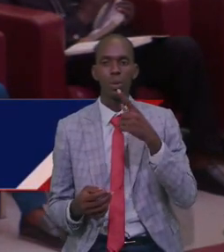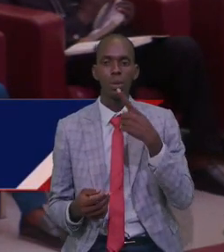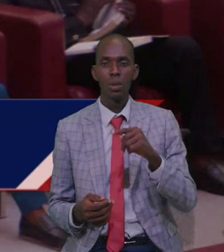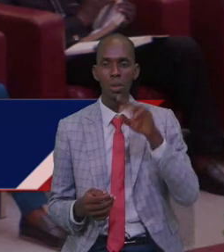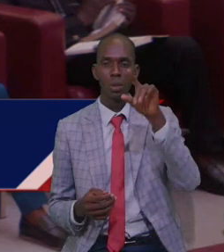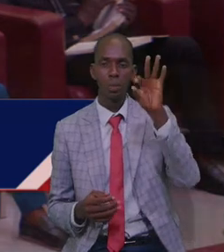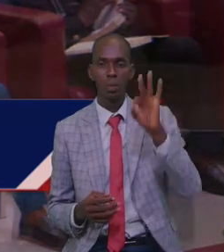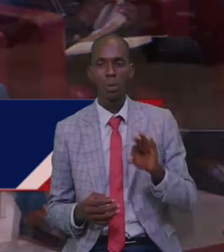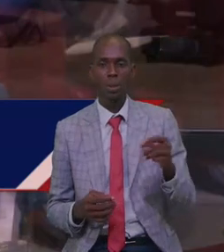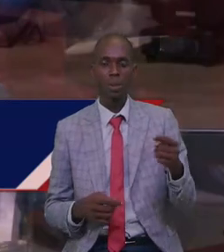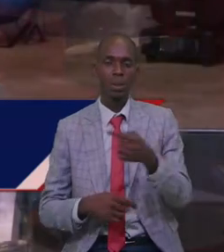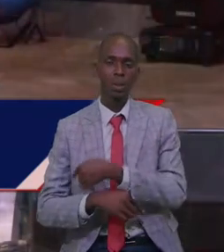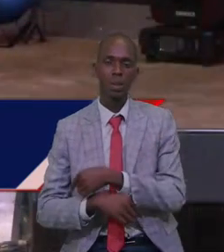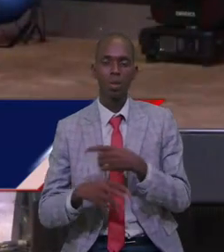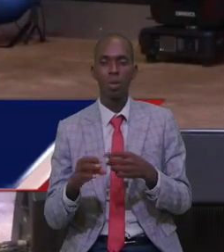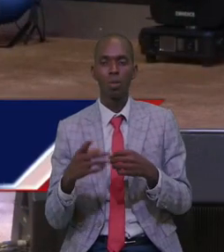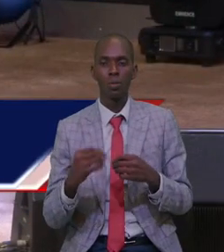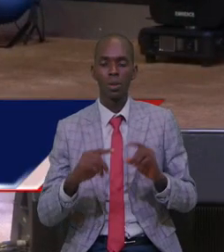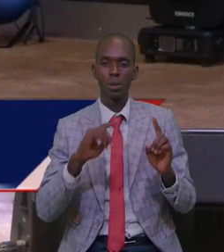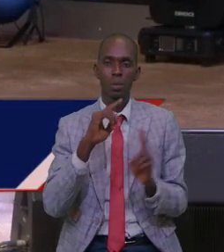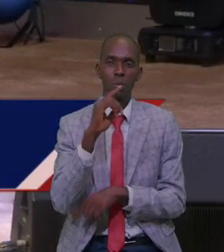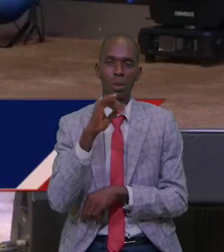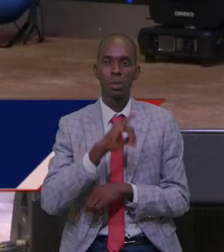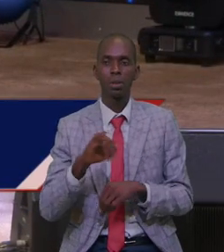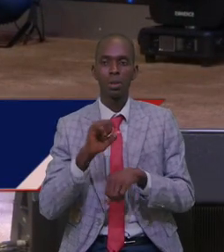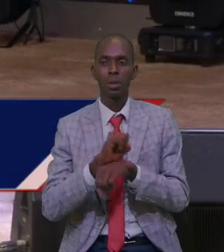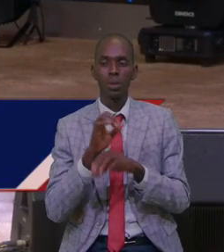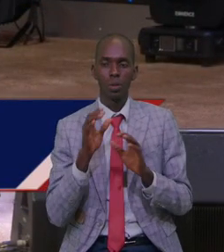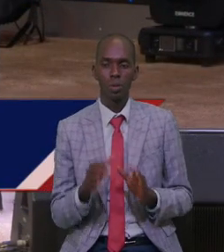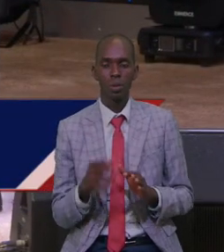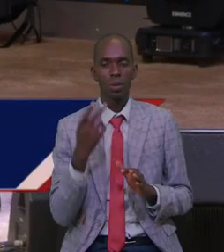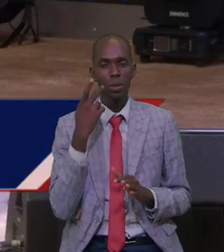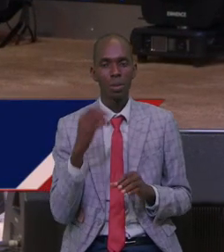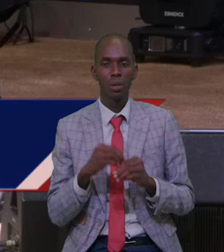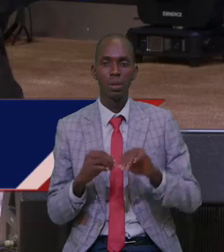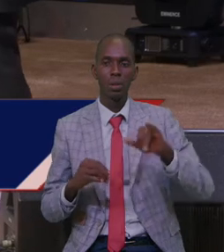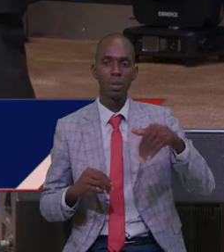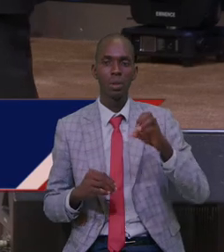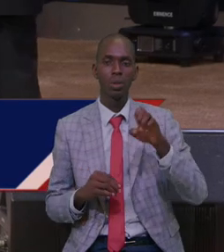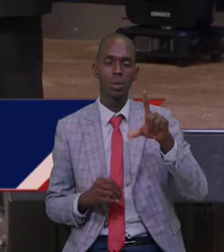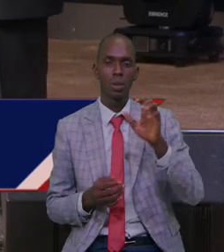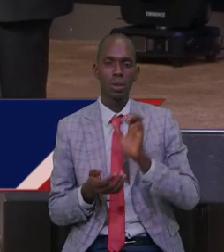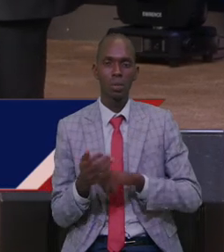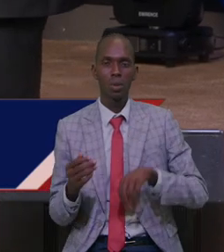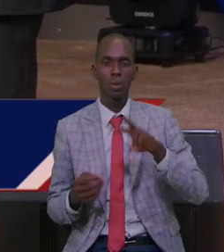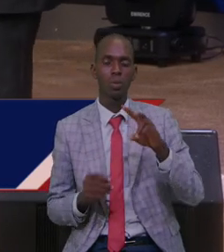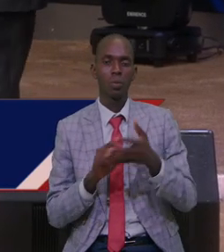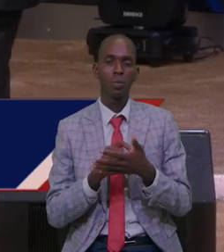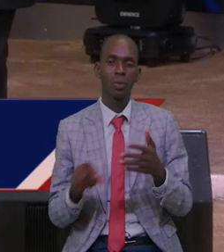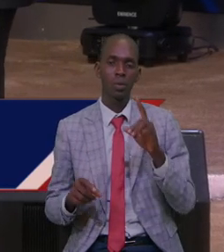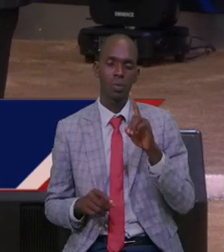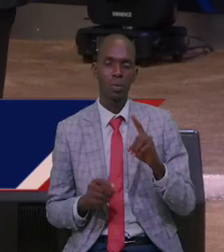smashing stone, a day appointed by God. Joel chapter 2 verse 1, blow